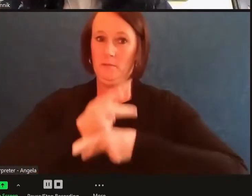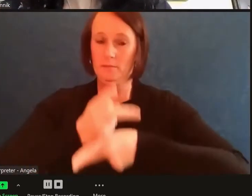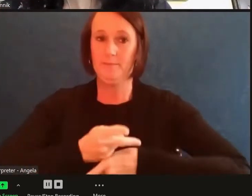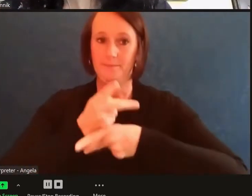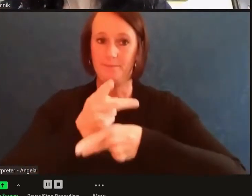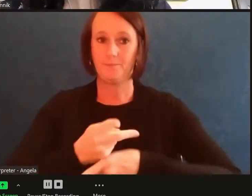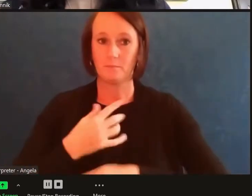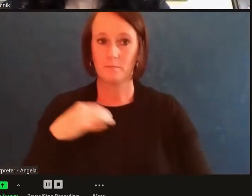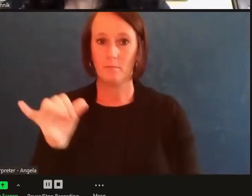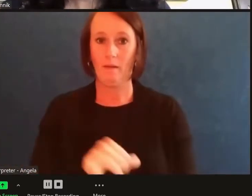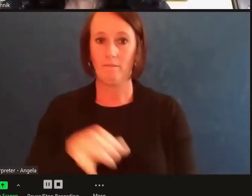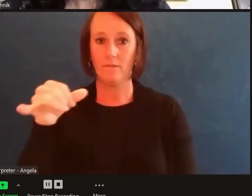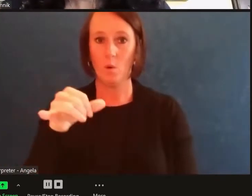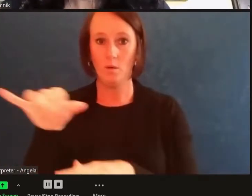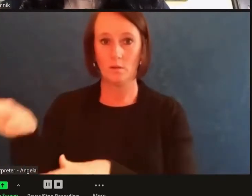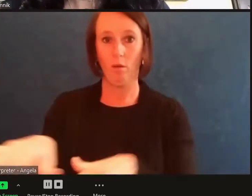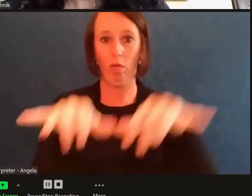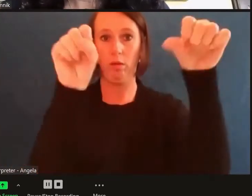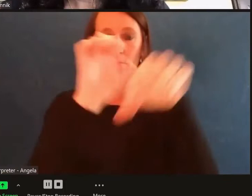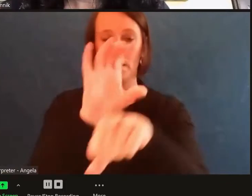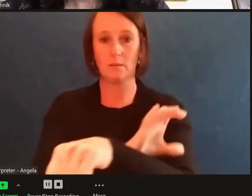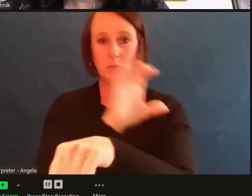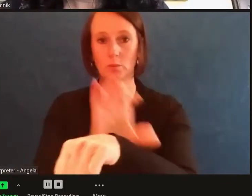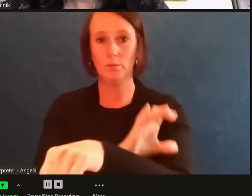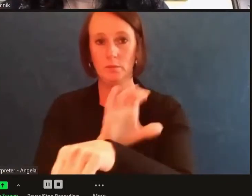my computer here. Let's see if I can make it go away.